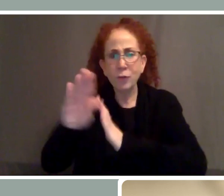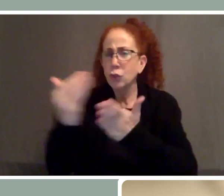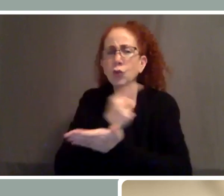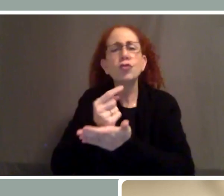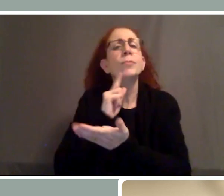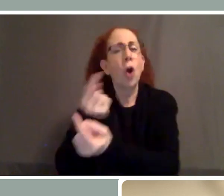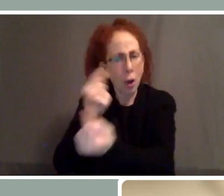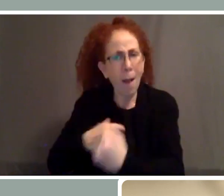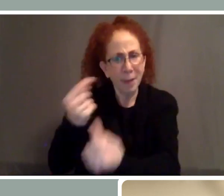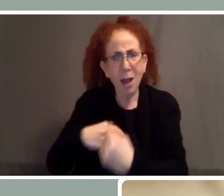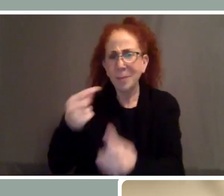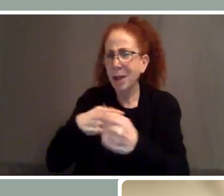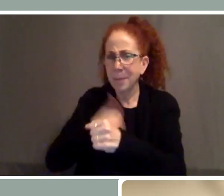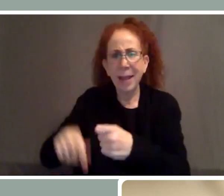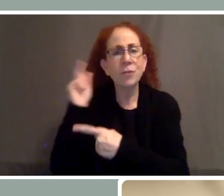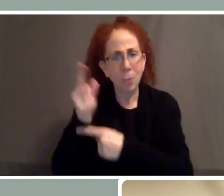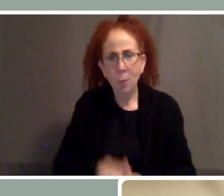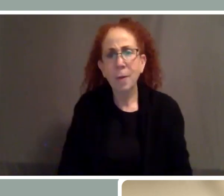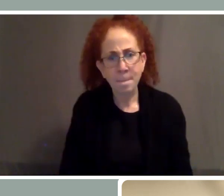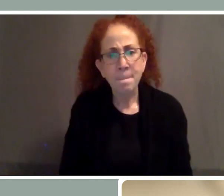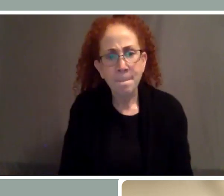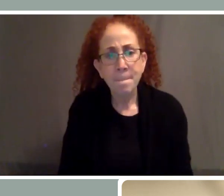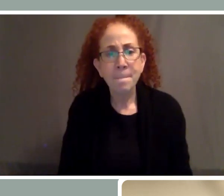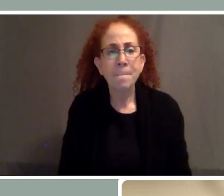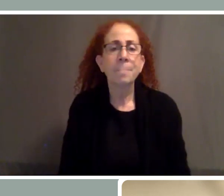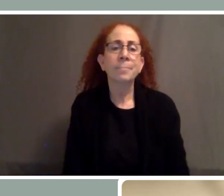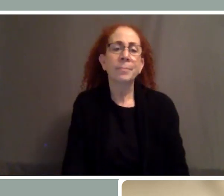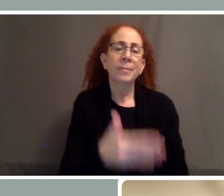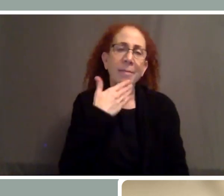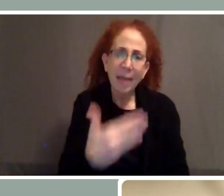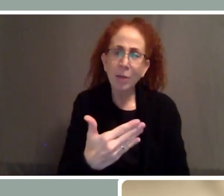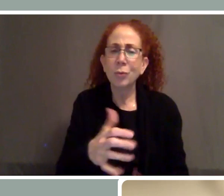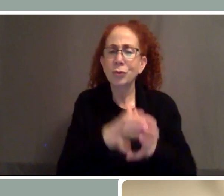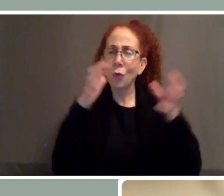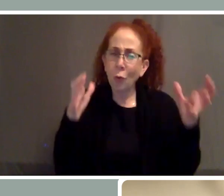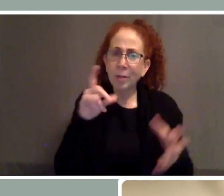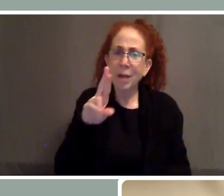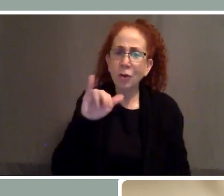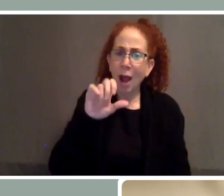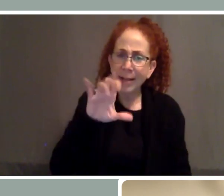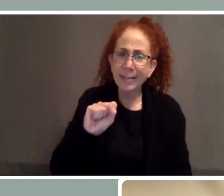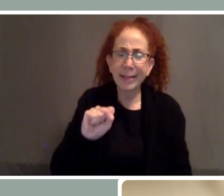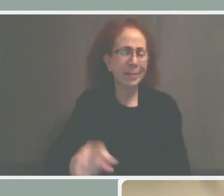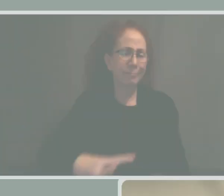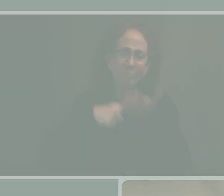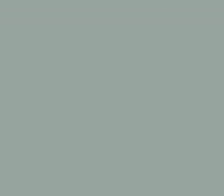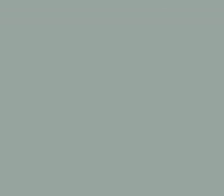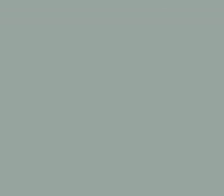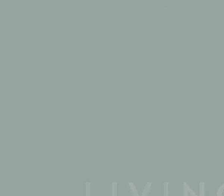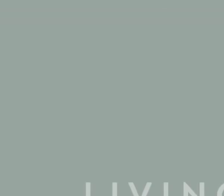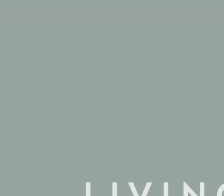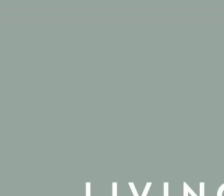coming down the pike every moment. Thank you so much, Dr. Isaacs, and thanks for covering so much tonight.